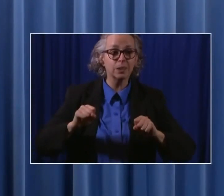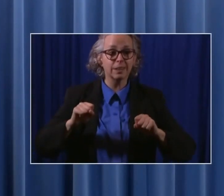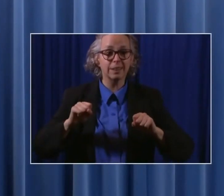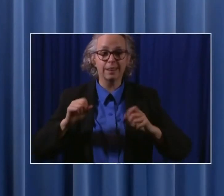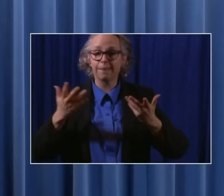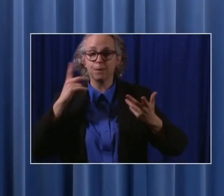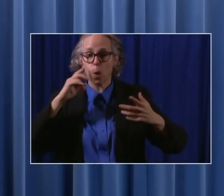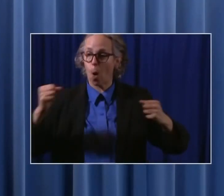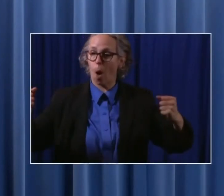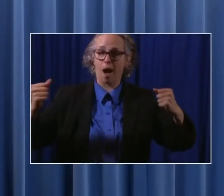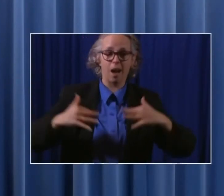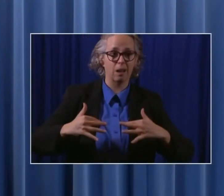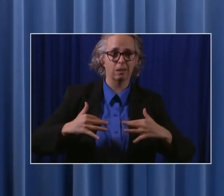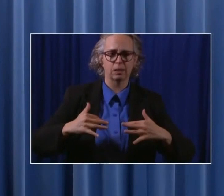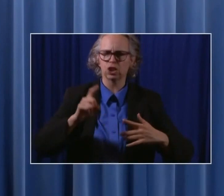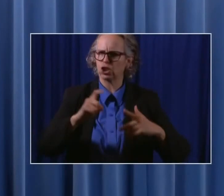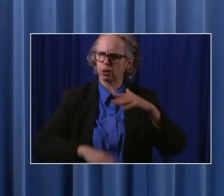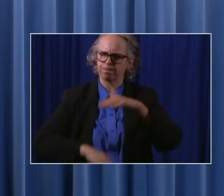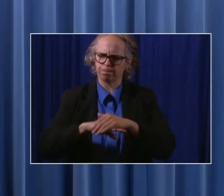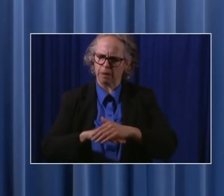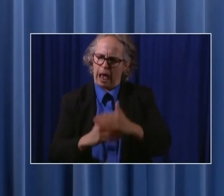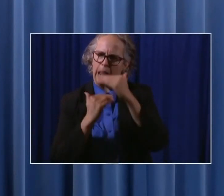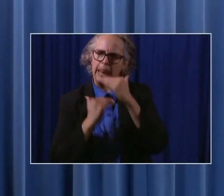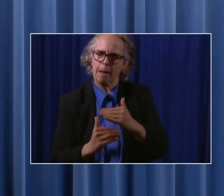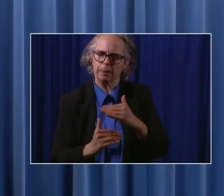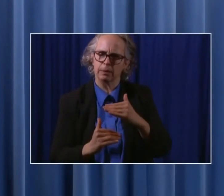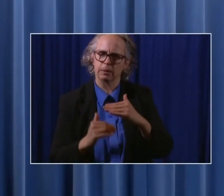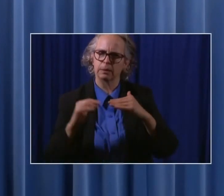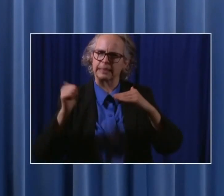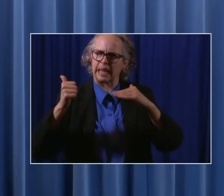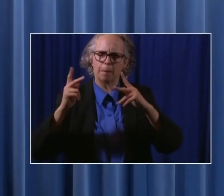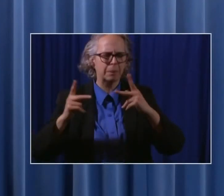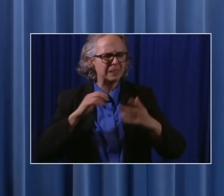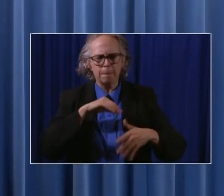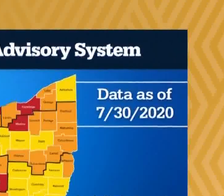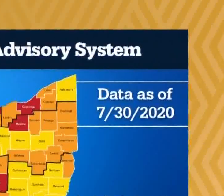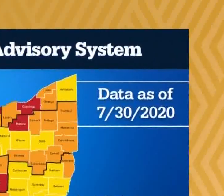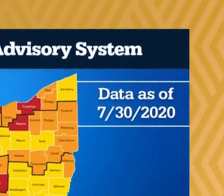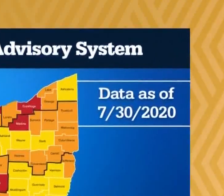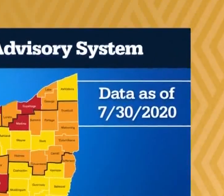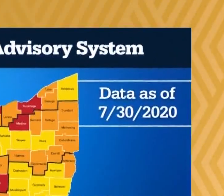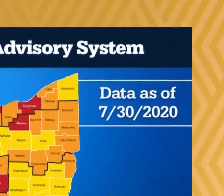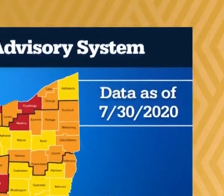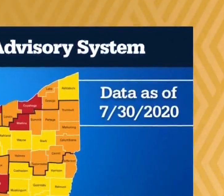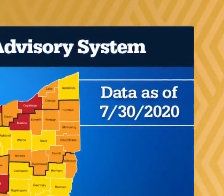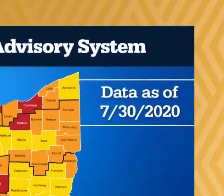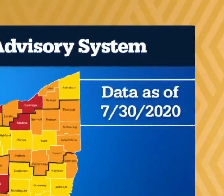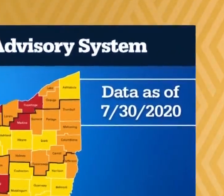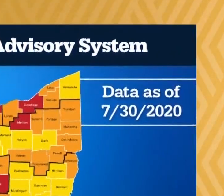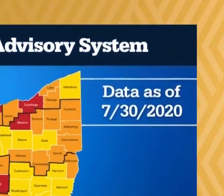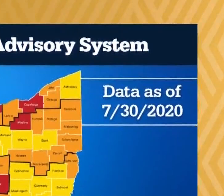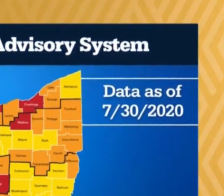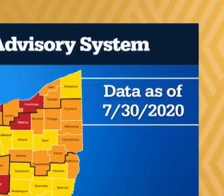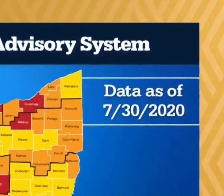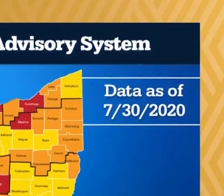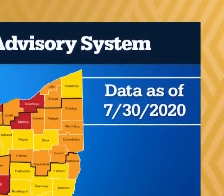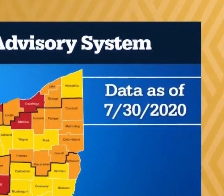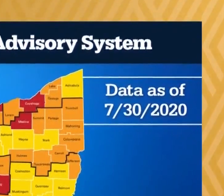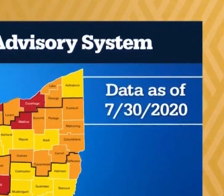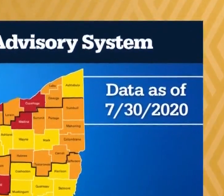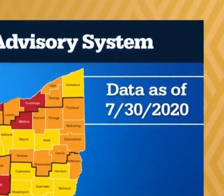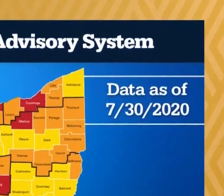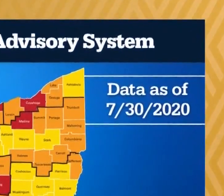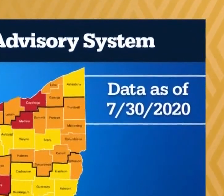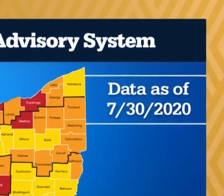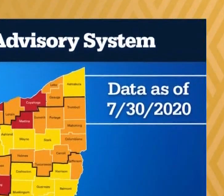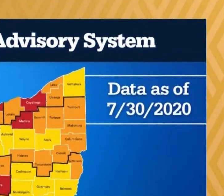size again should limit hosting or attending gatherings of any size and in other counties yellow and orange the governor